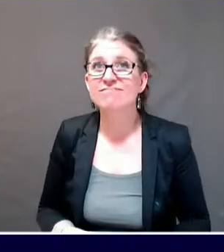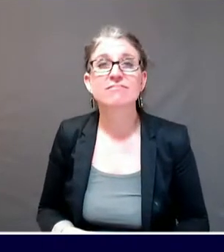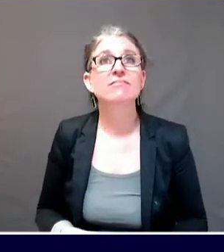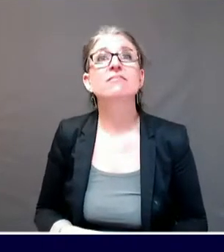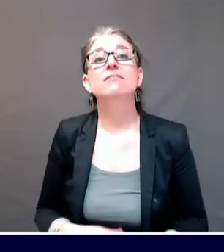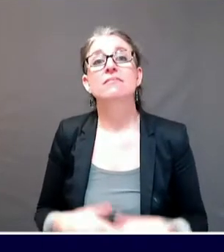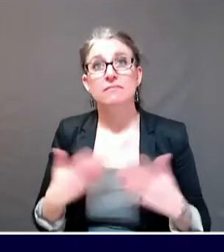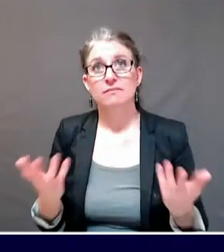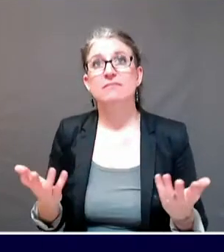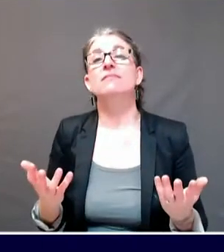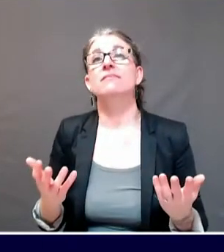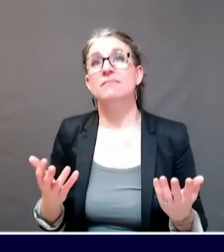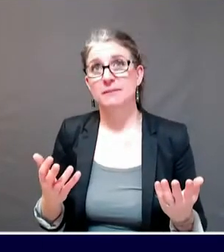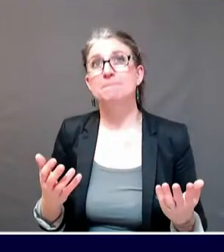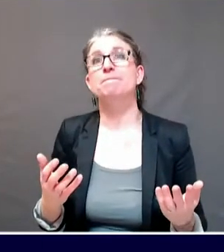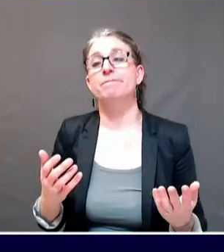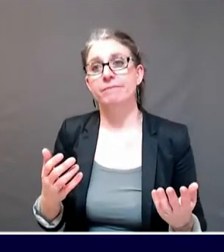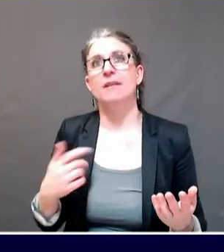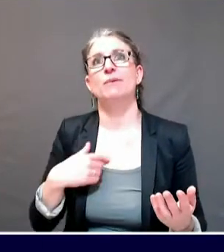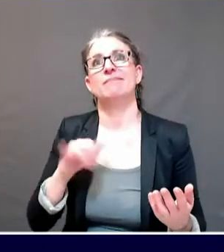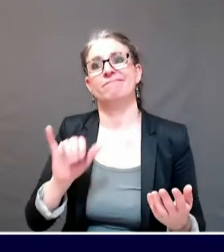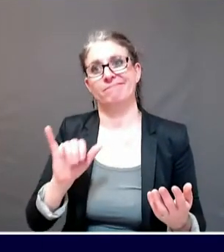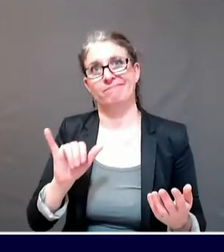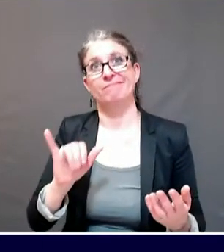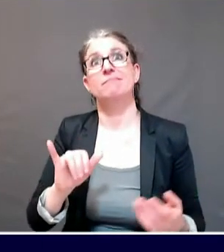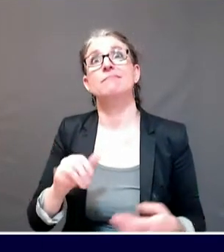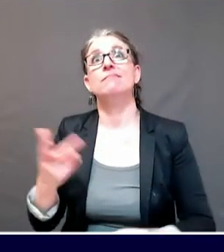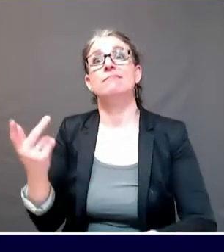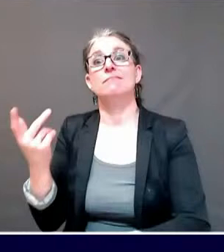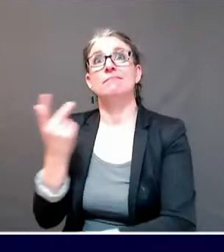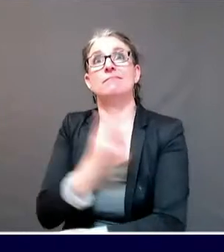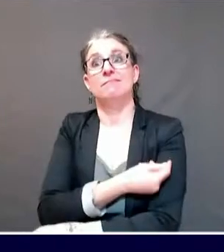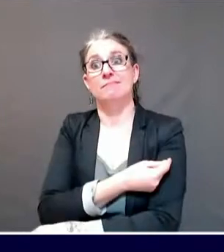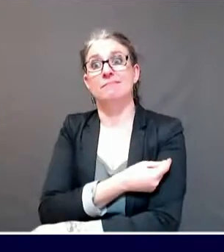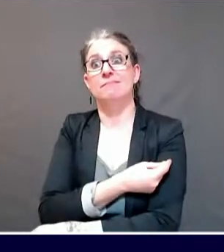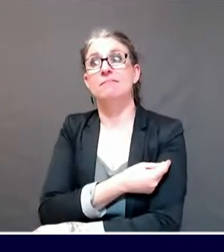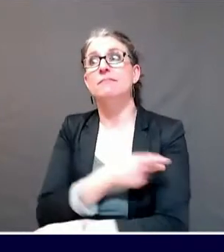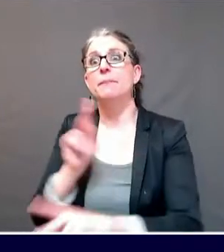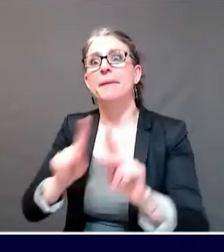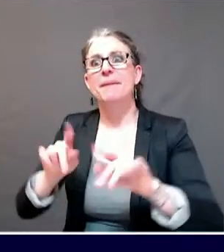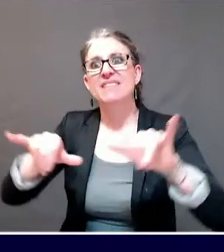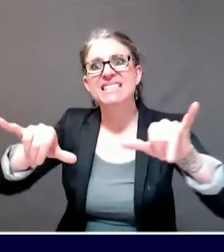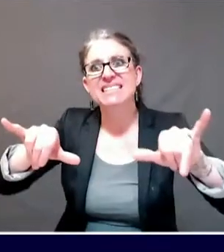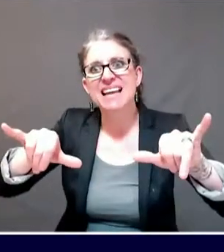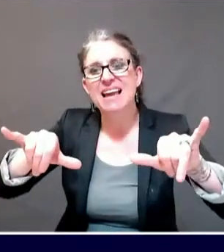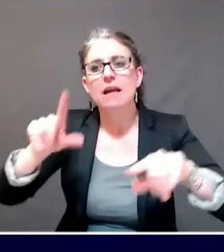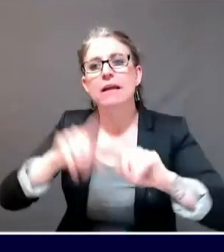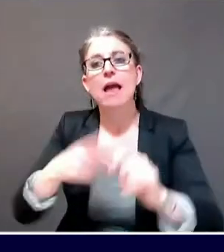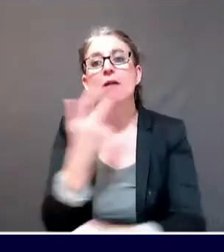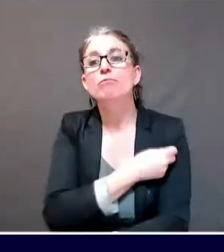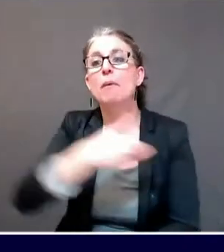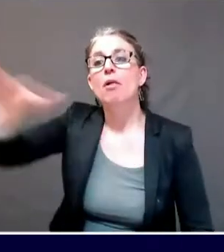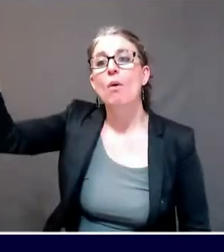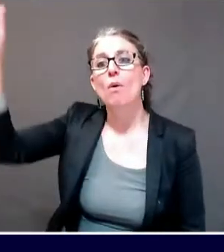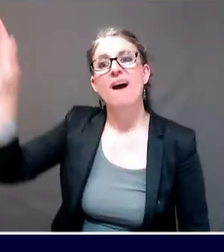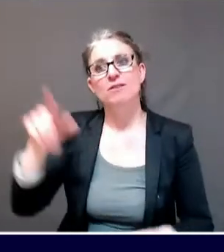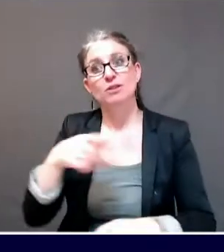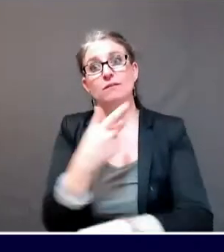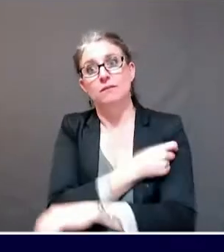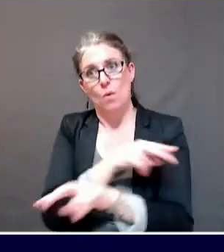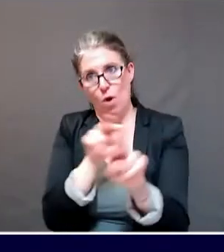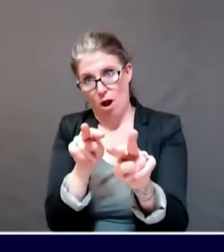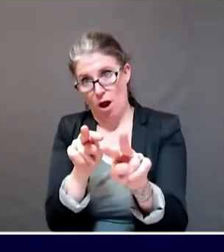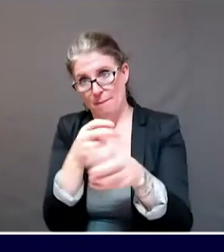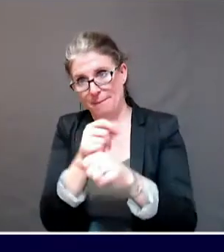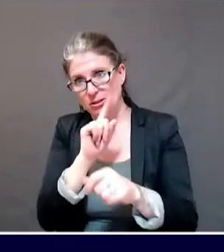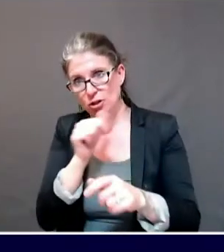for 15 or 30 minutes while simultaneously avoiding crowds. You can't have a mass vaccination or